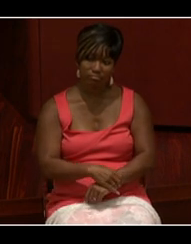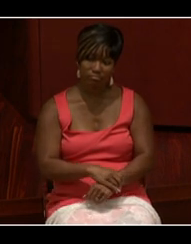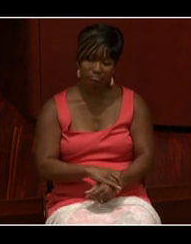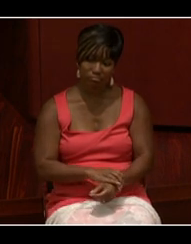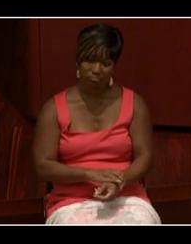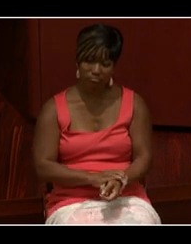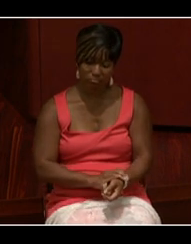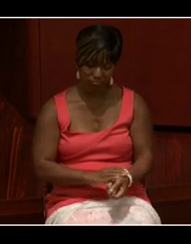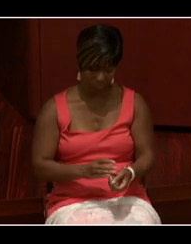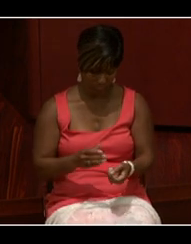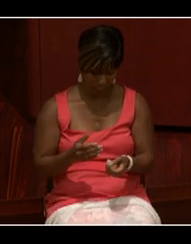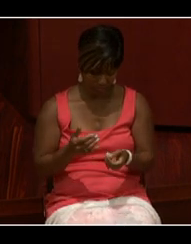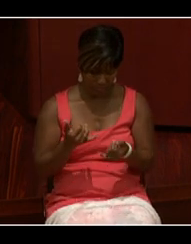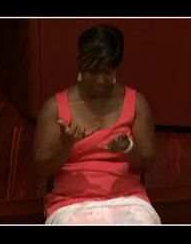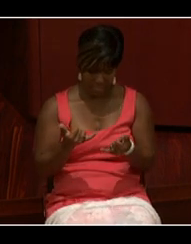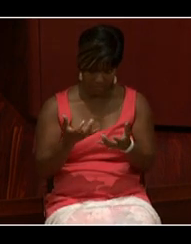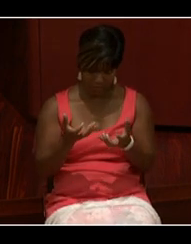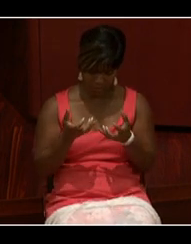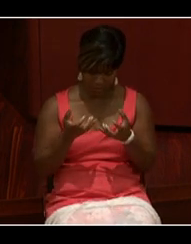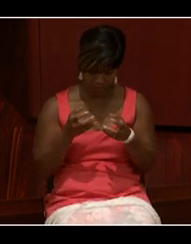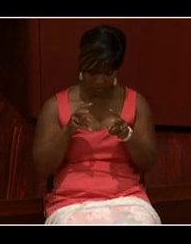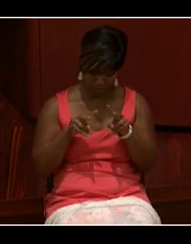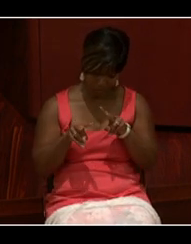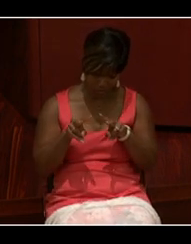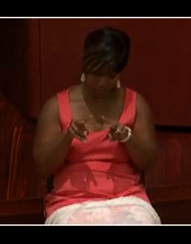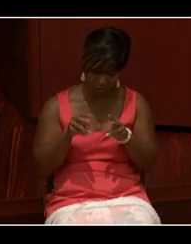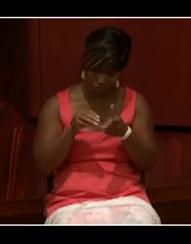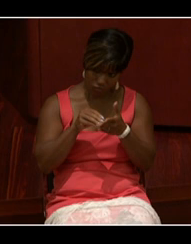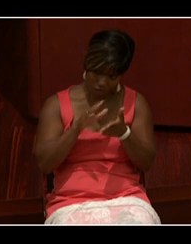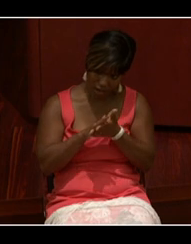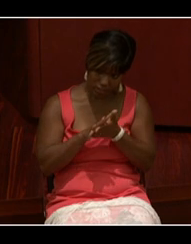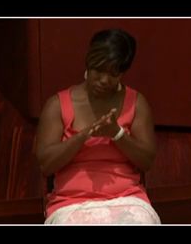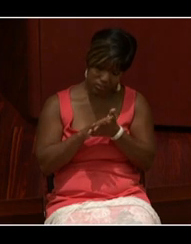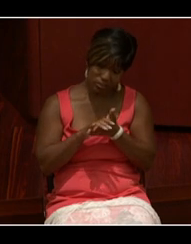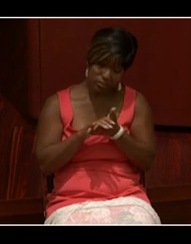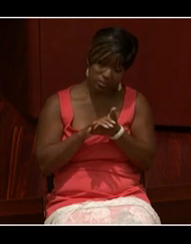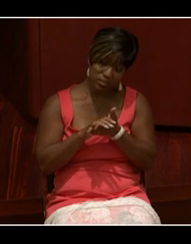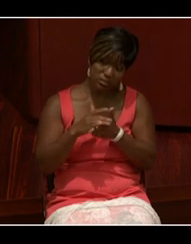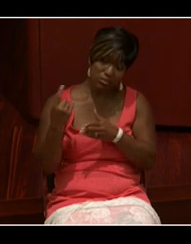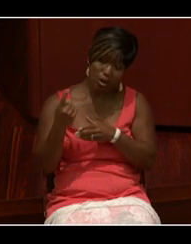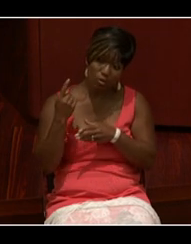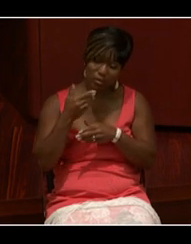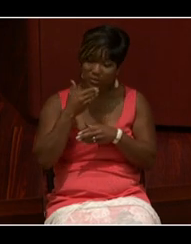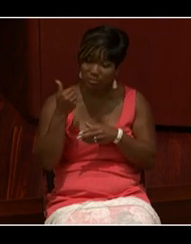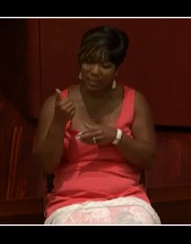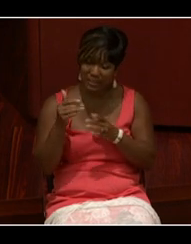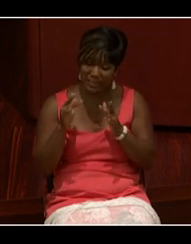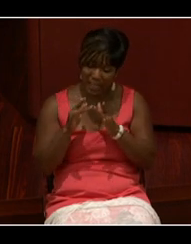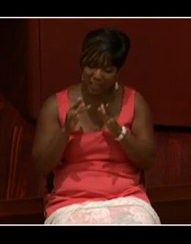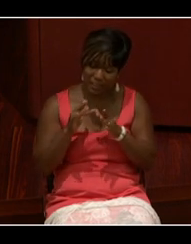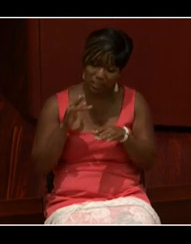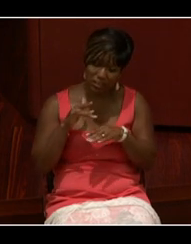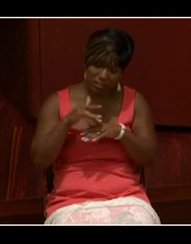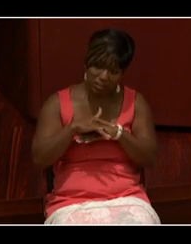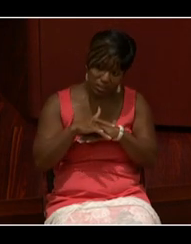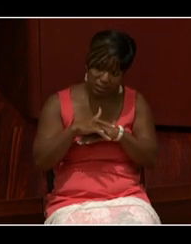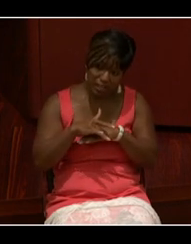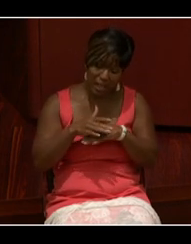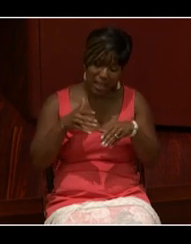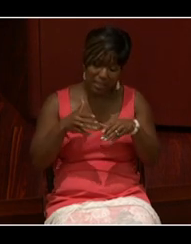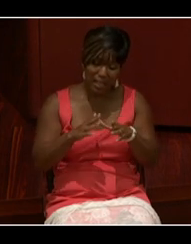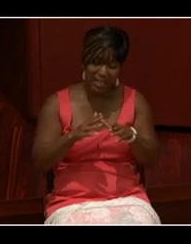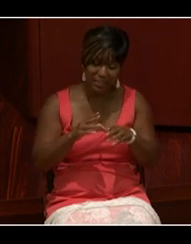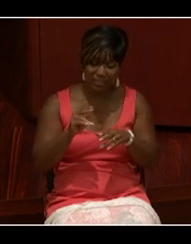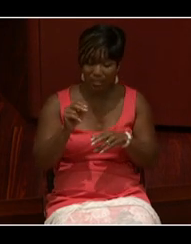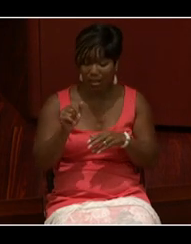Now, if you would like to view records actually on site, it's always best to contact ahead of time and let the National